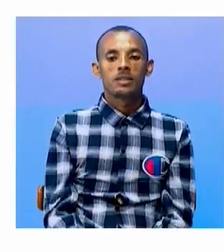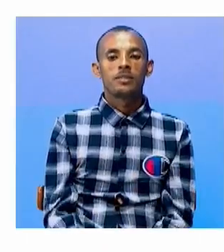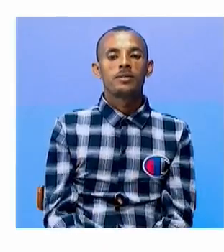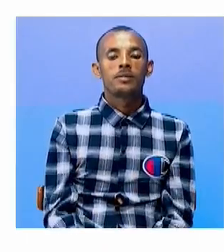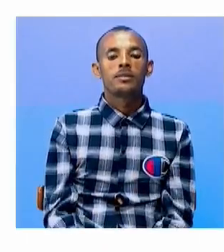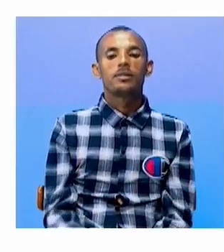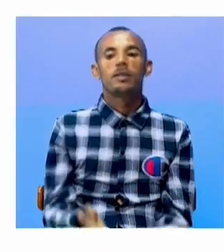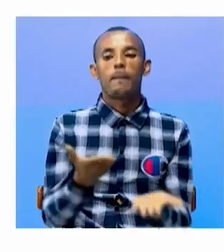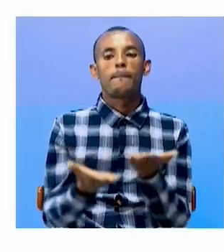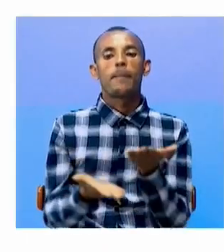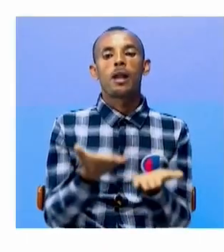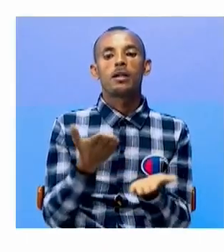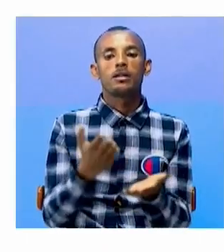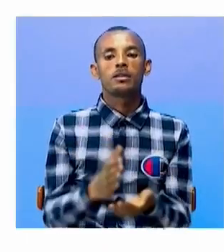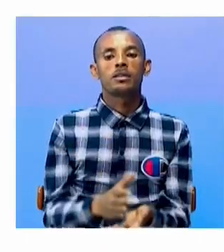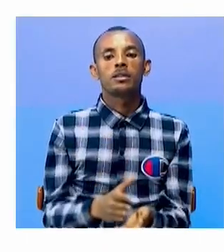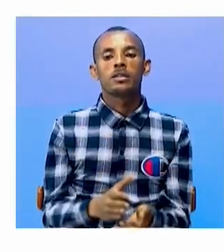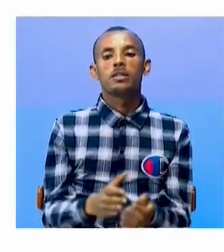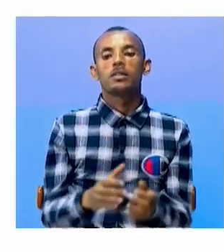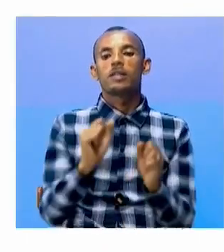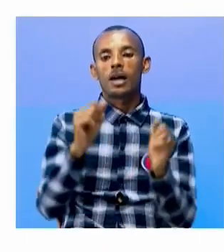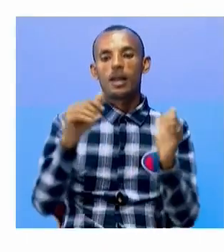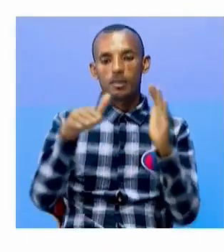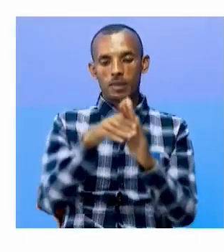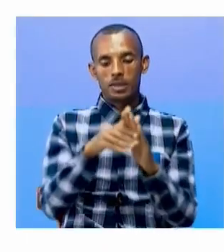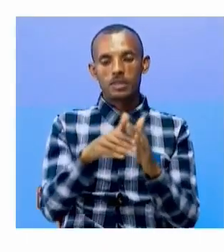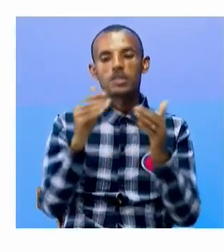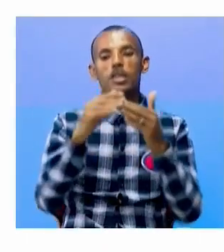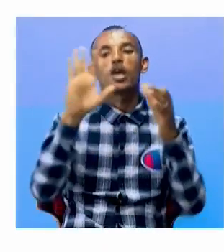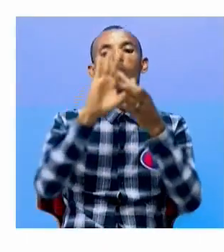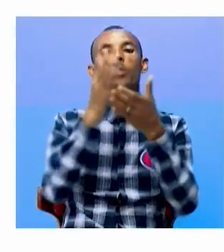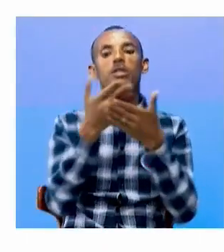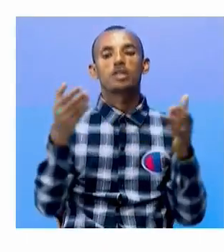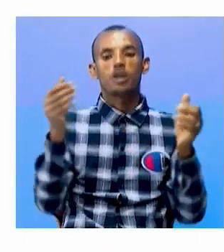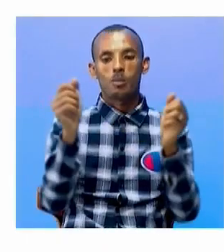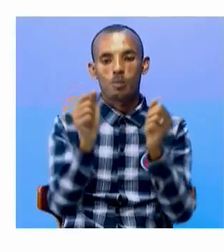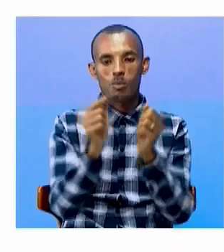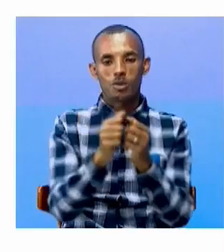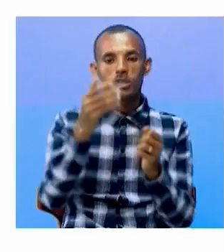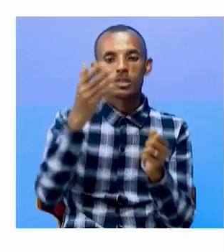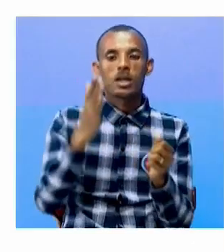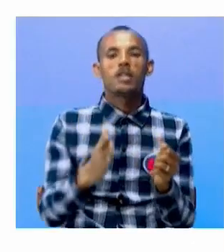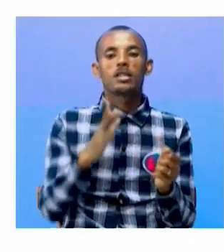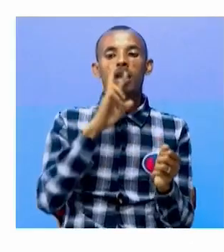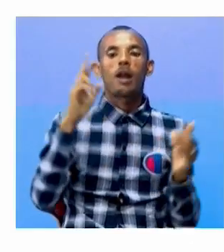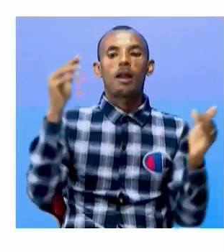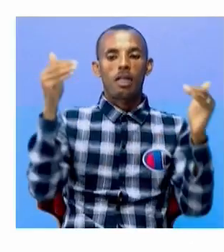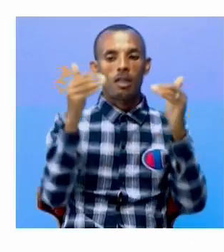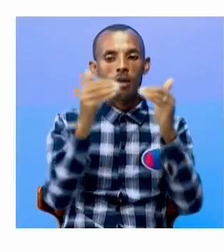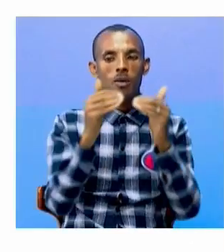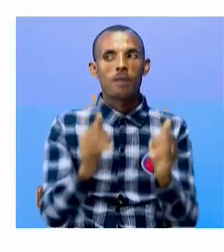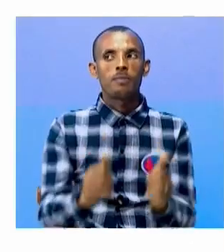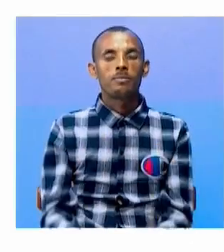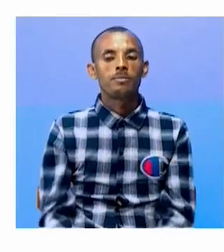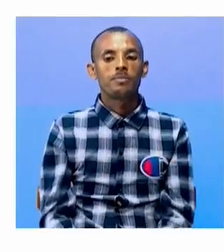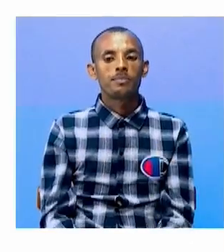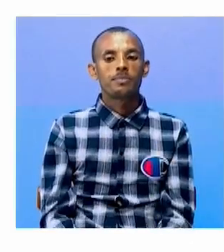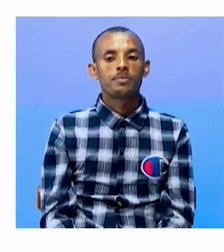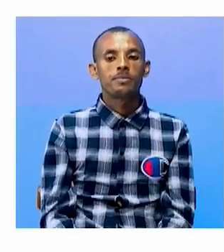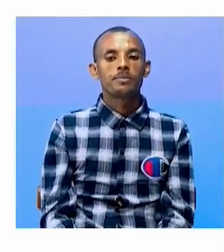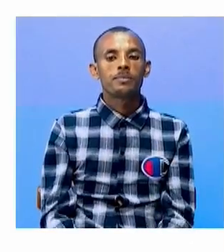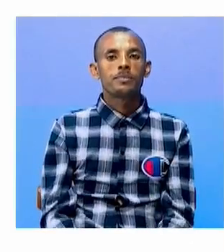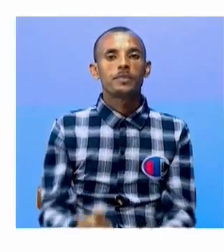The balance can represent the equation here if both sides are equal. It's an